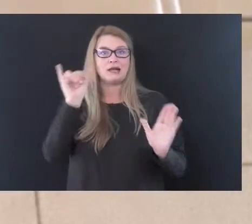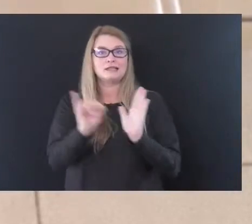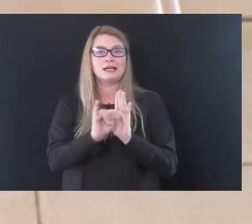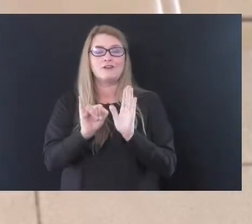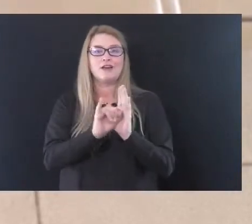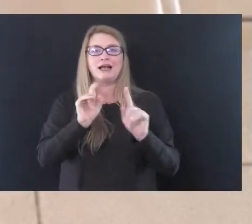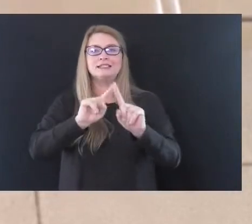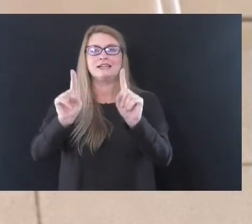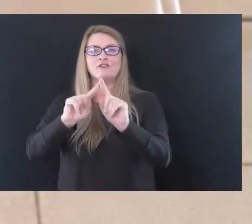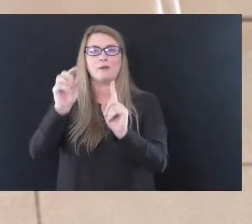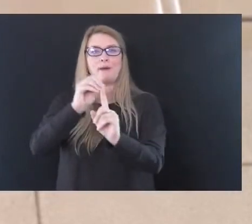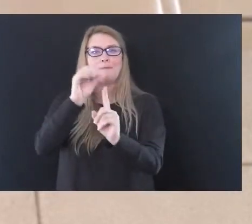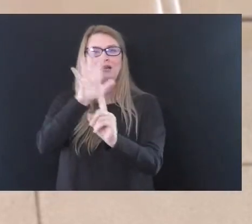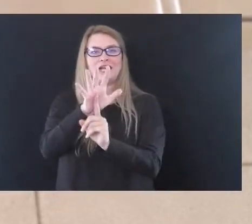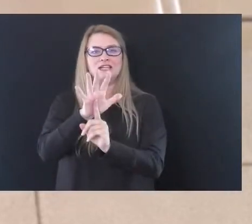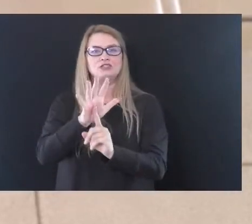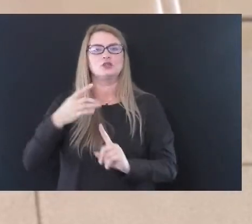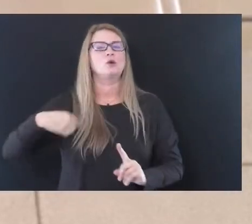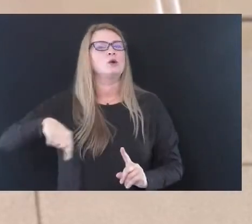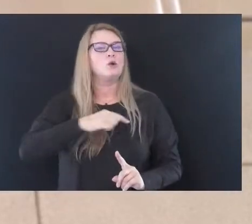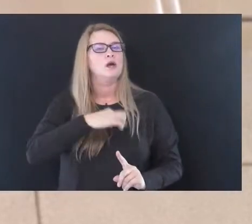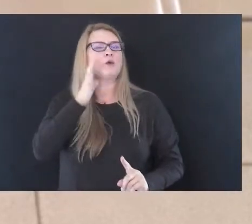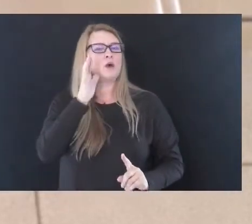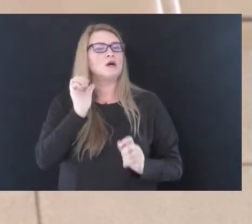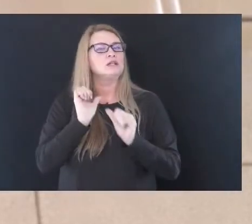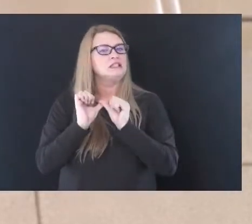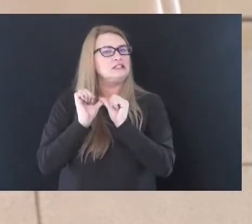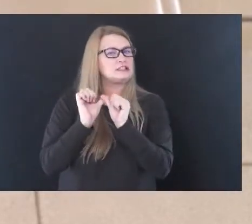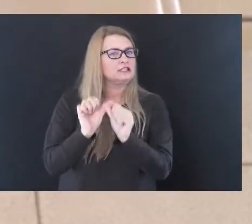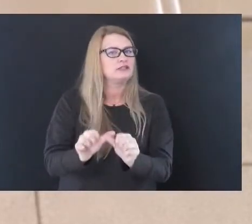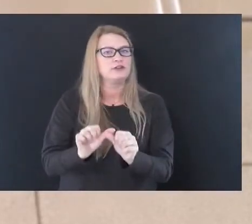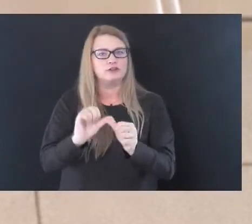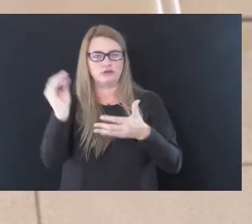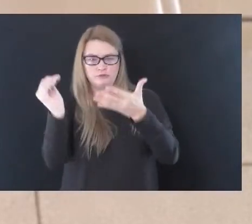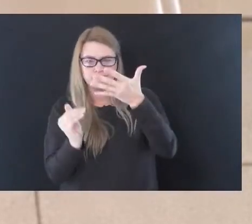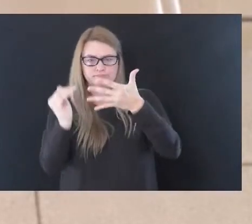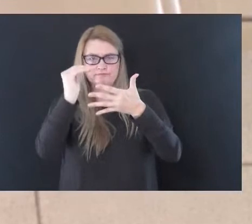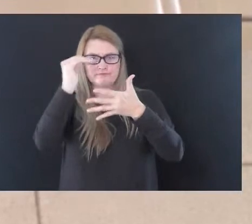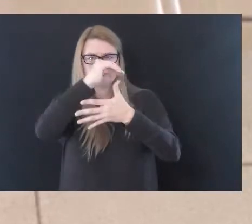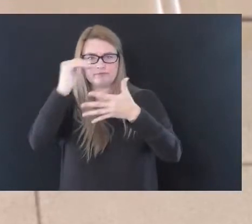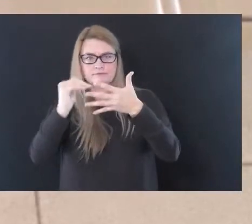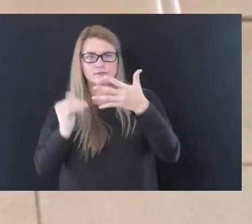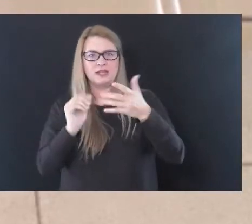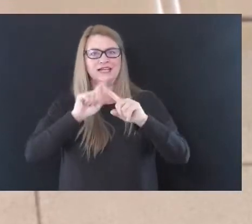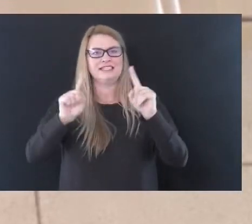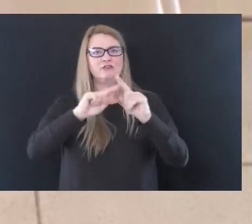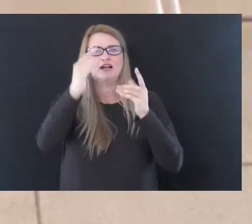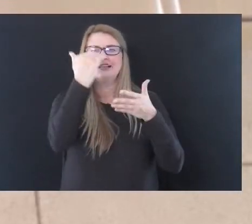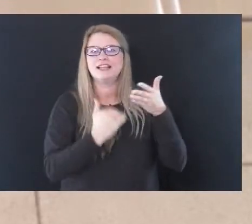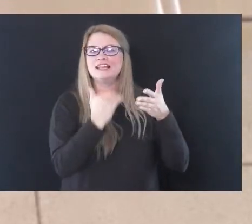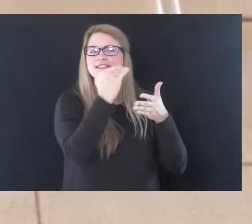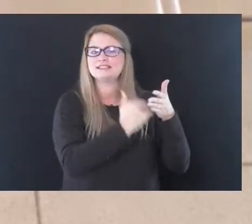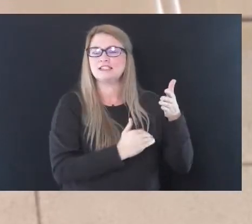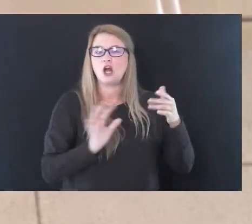populations, and we will continue to navigate lists and coordination of lists across the